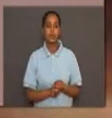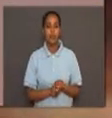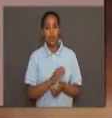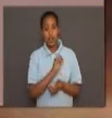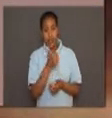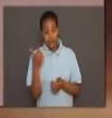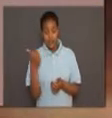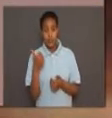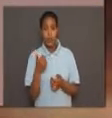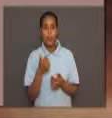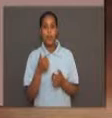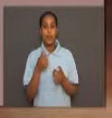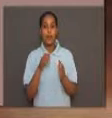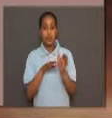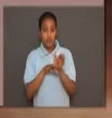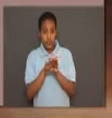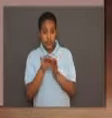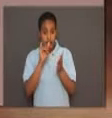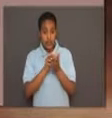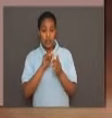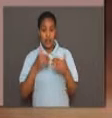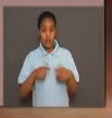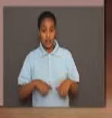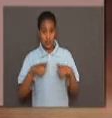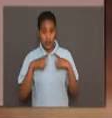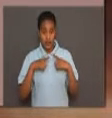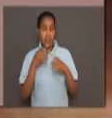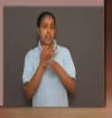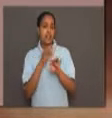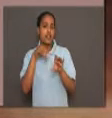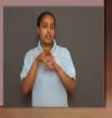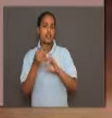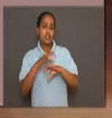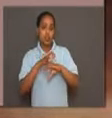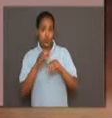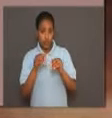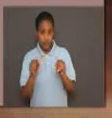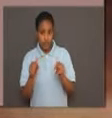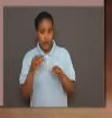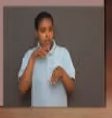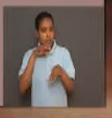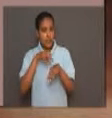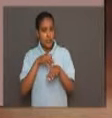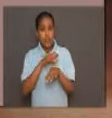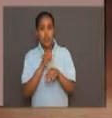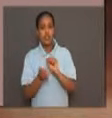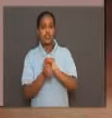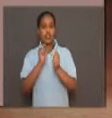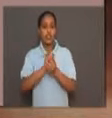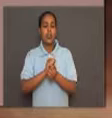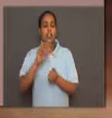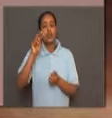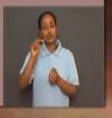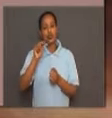Other bacteria that live freely in the soil fix or change